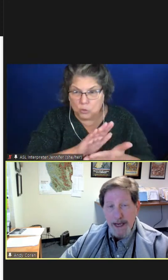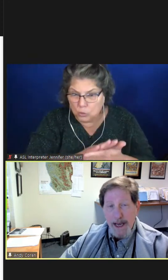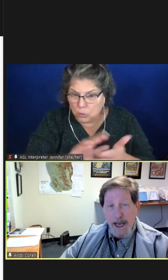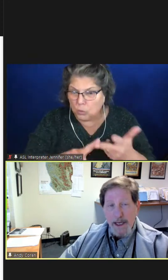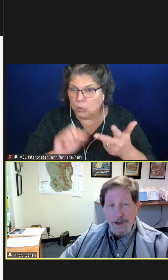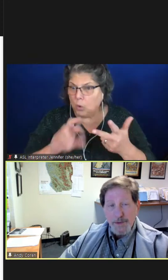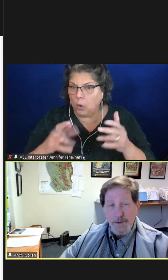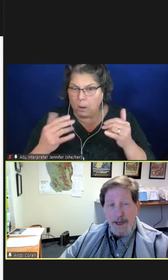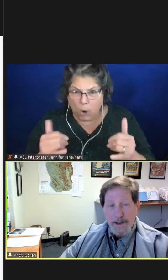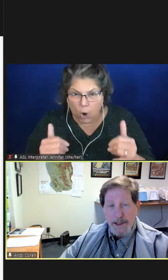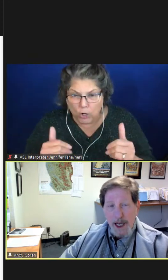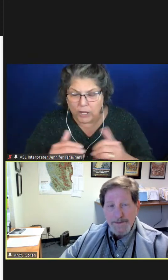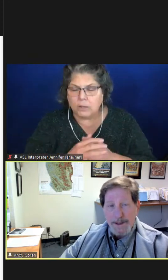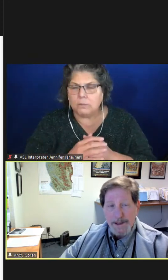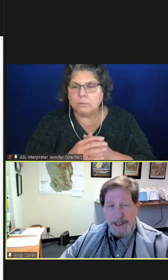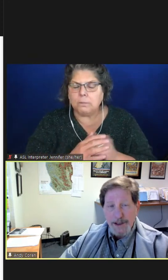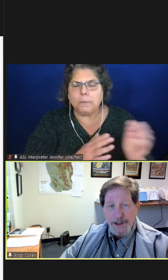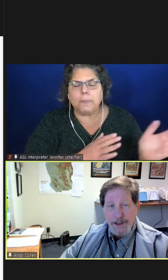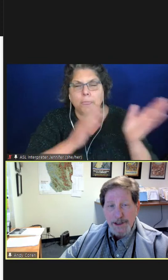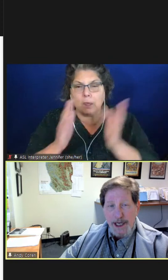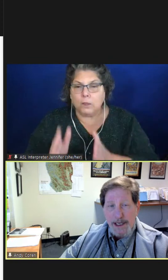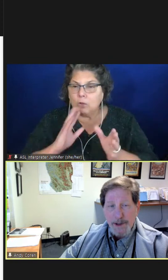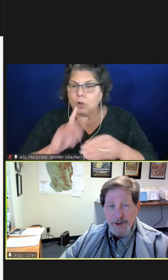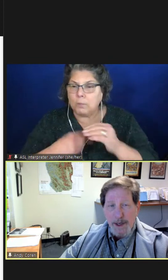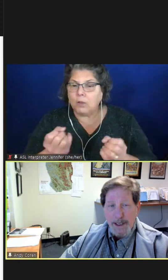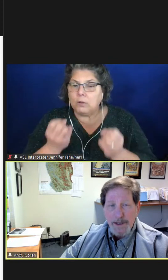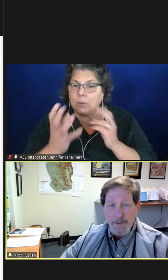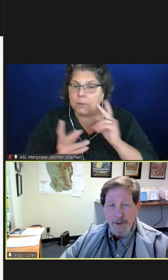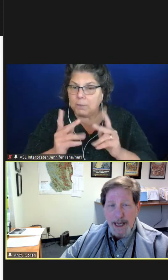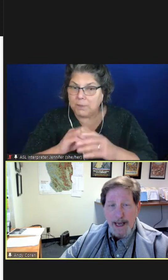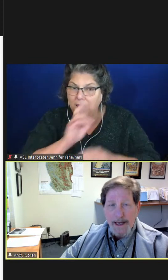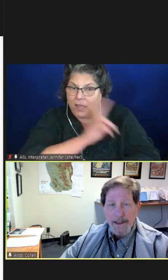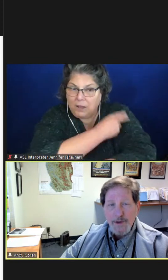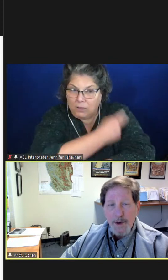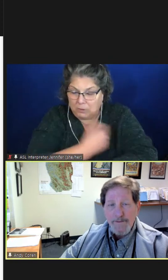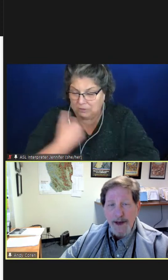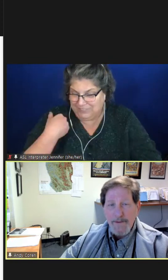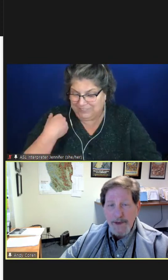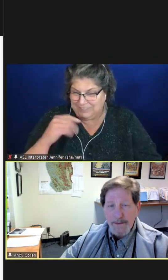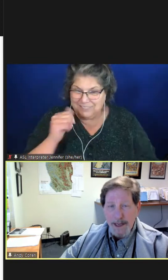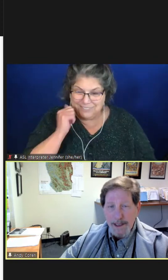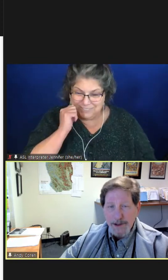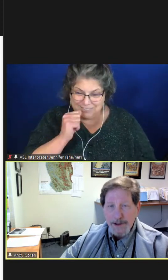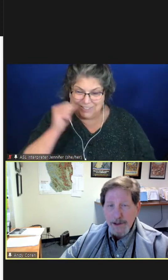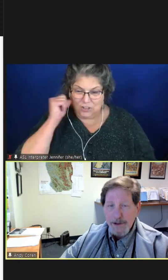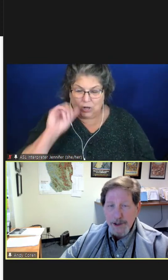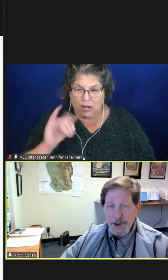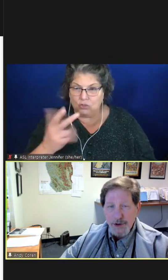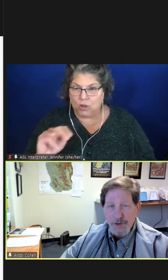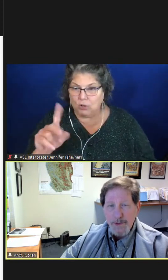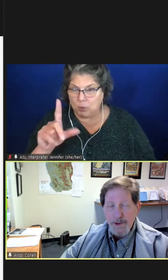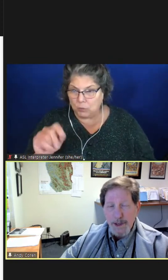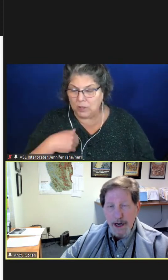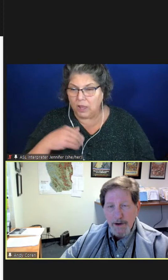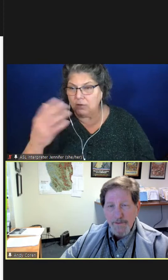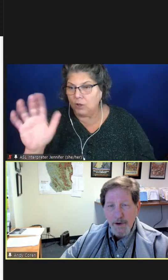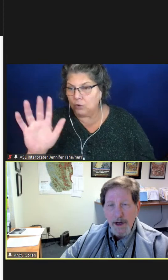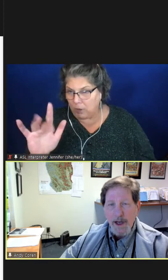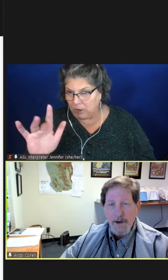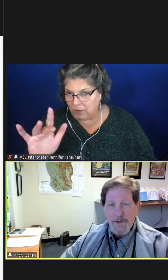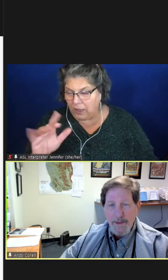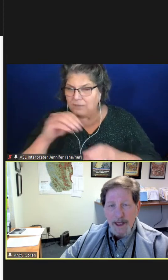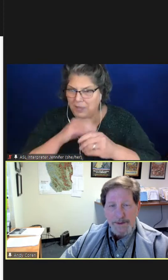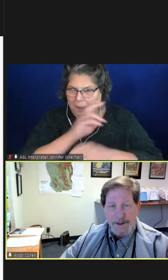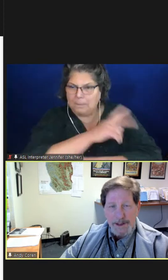up. So moving on to hospitalizations, on January 20th, we had 25 inpatients, including 2 that we were caring